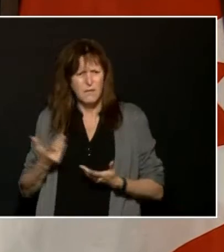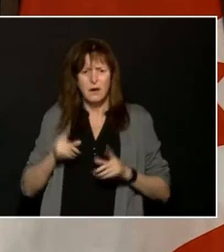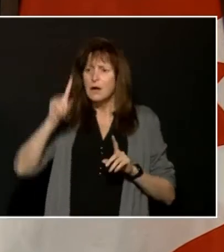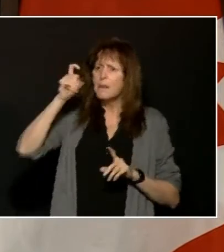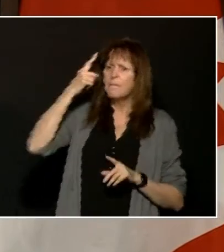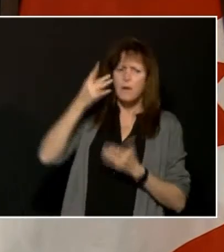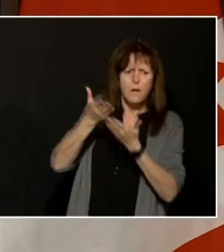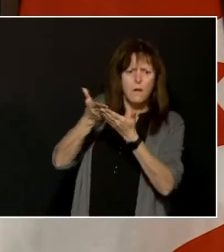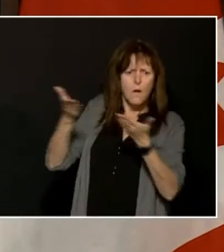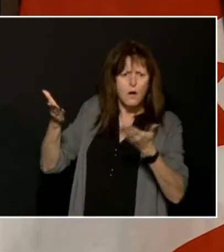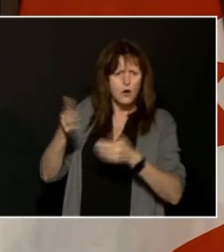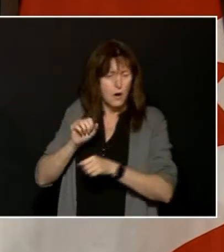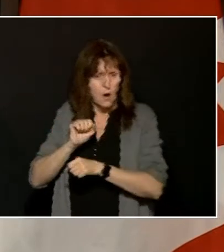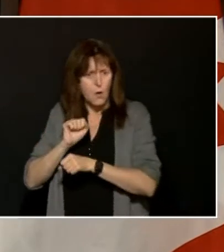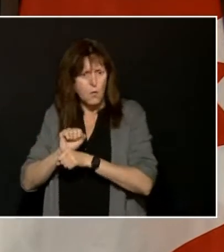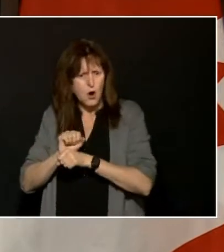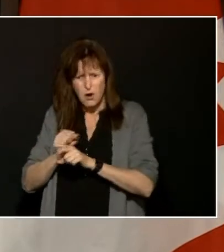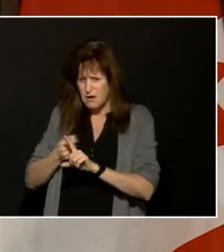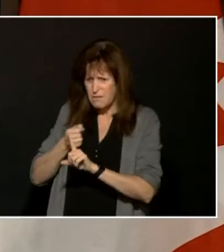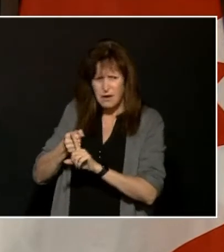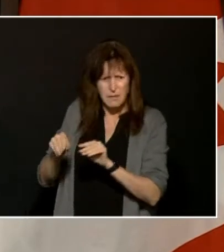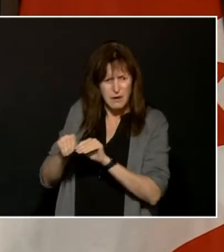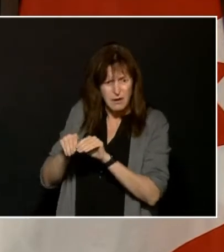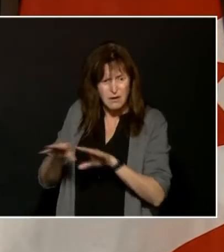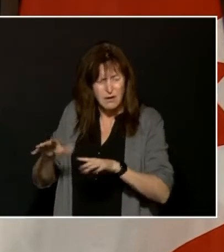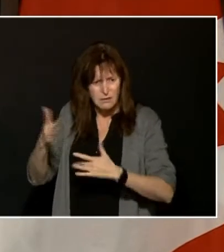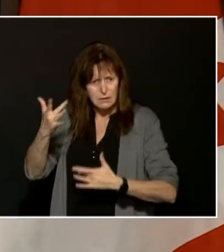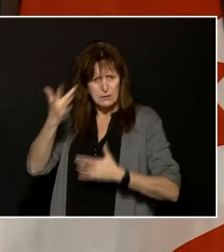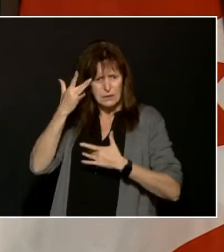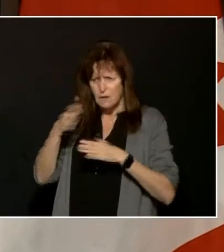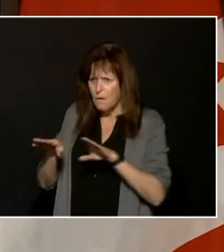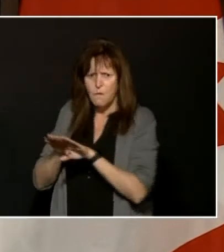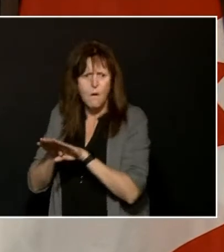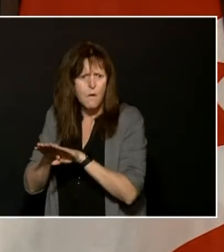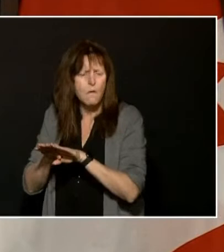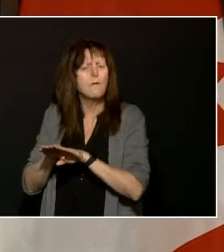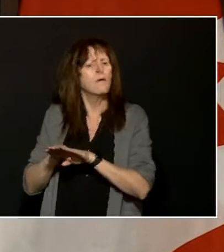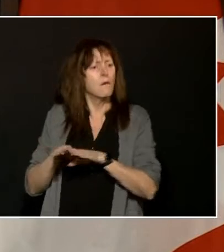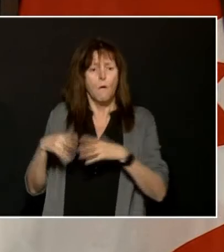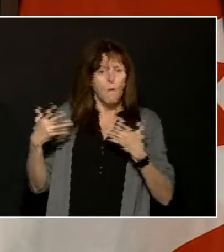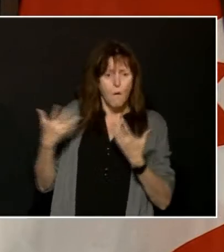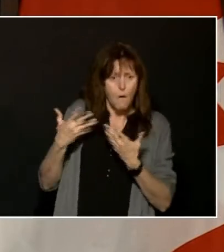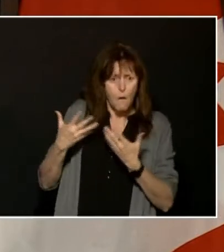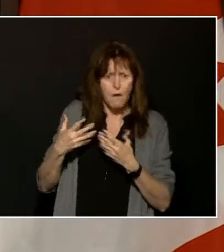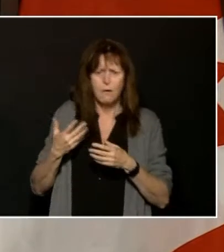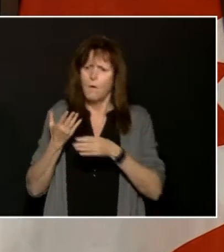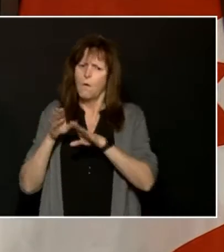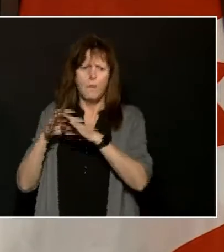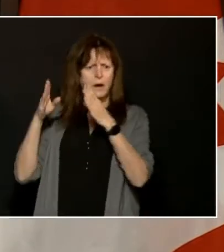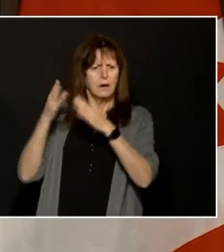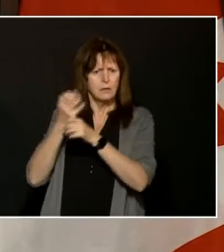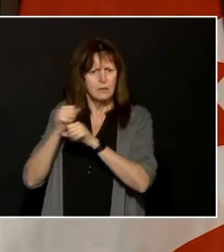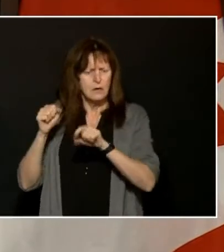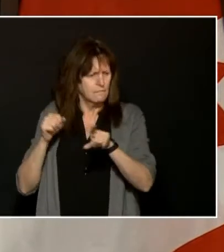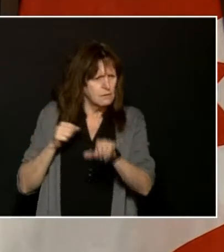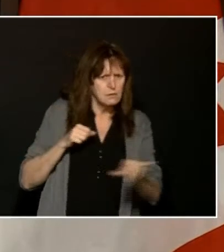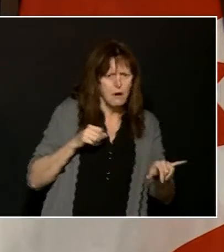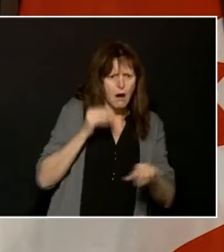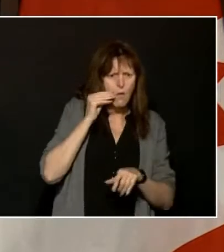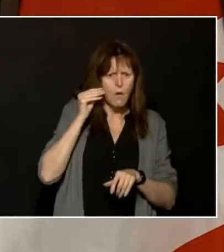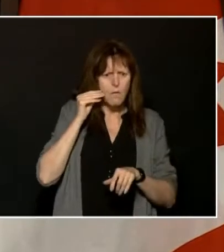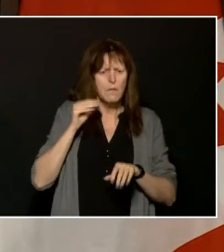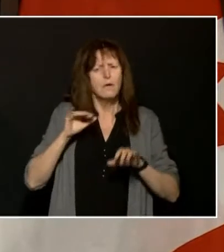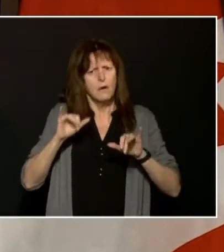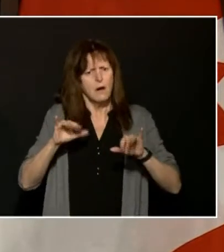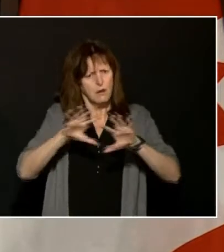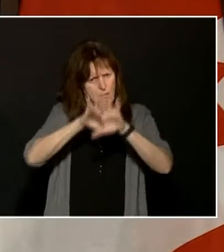people are at risk of being sick, or if it has to remain open, to operate it safely for your employees and patrons. This is what has